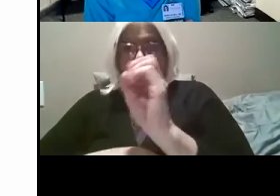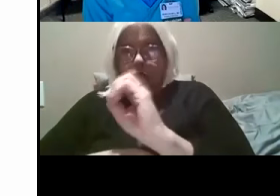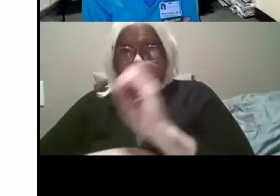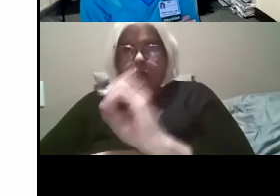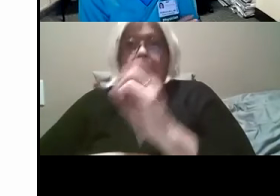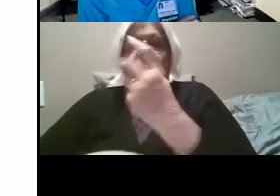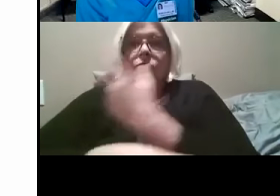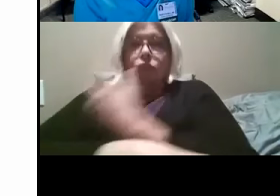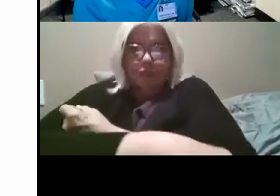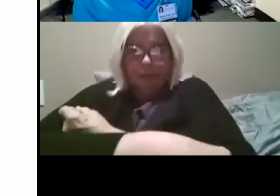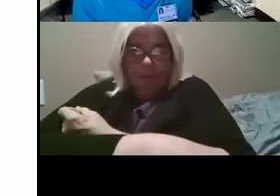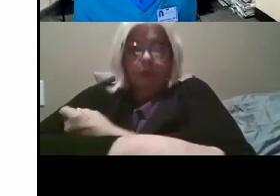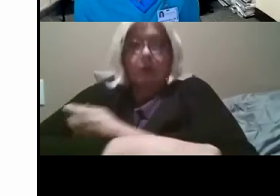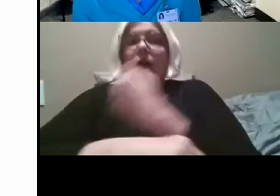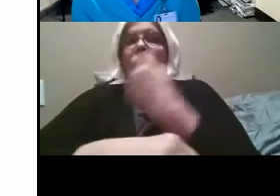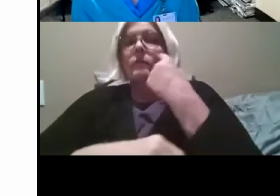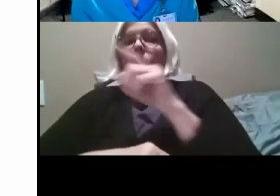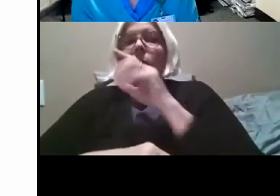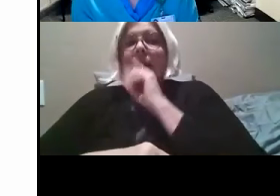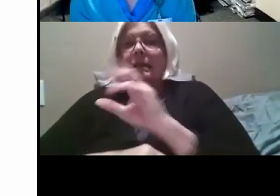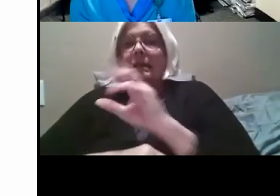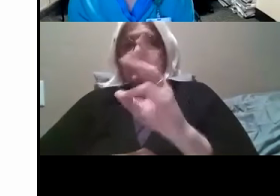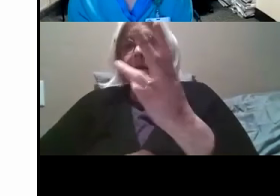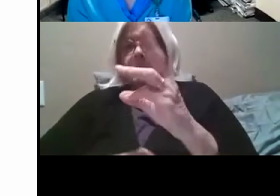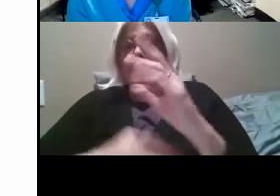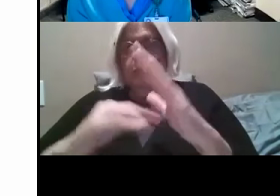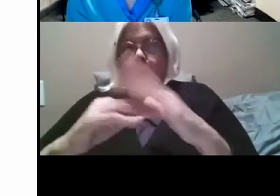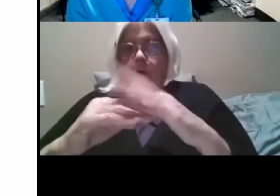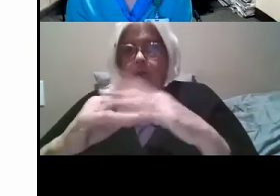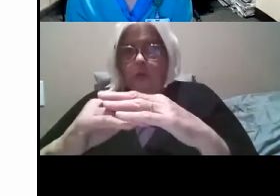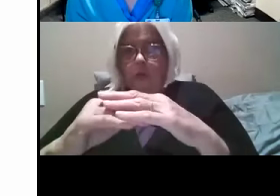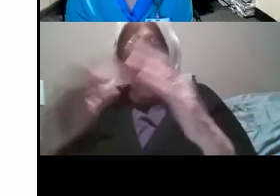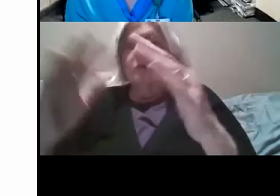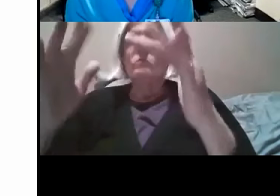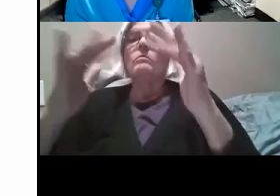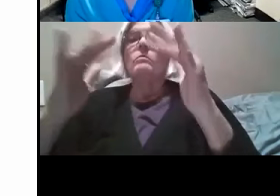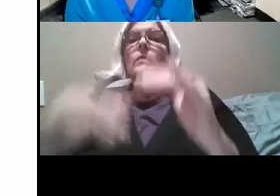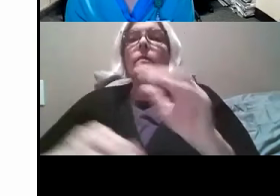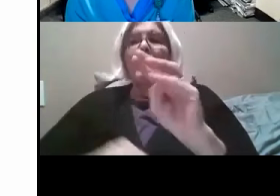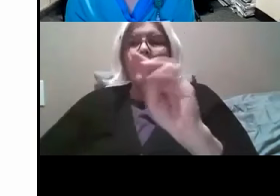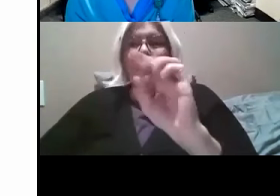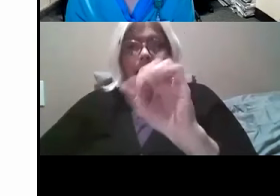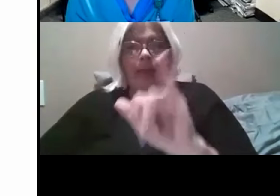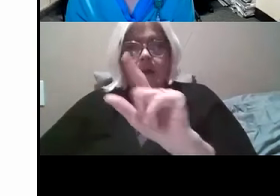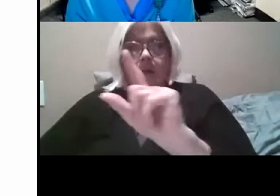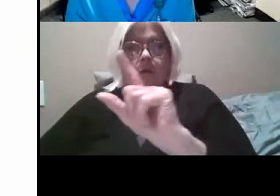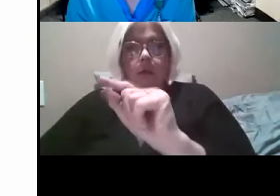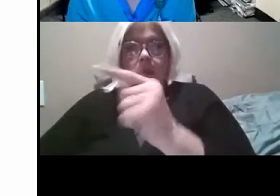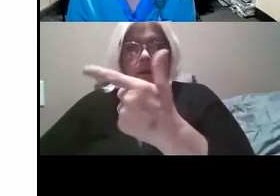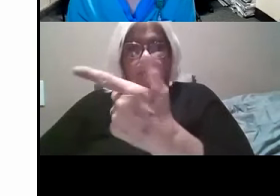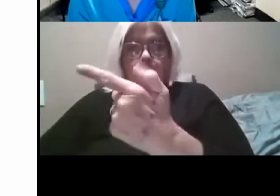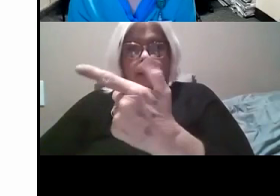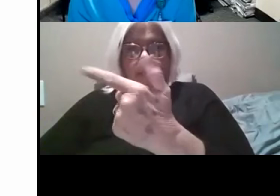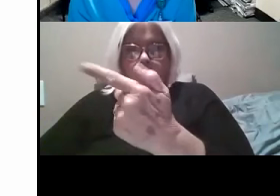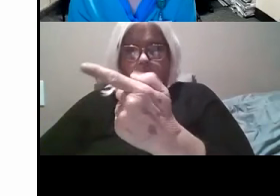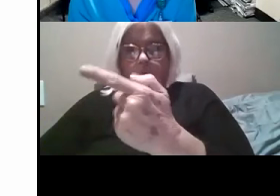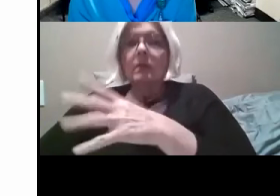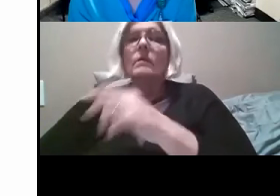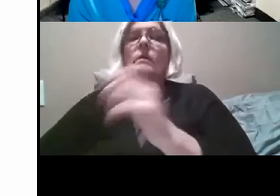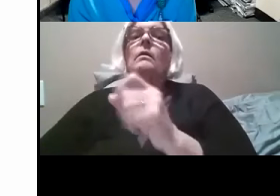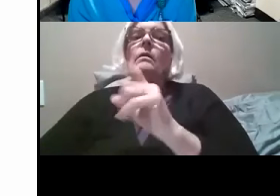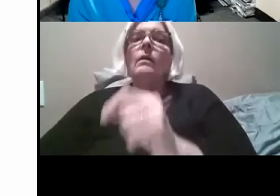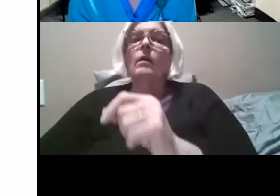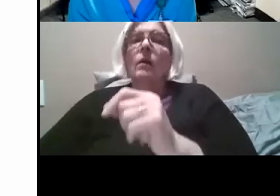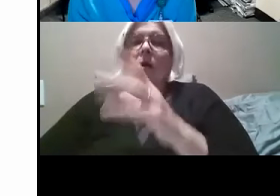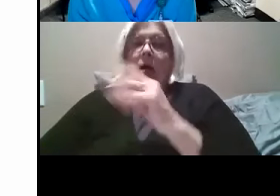we saw approval for ages 12 to 15. In August, it actually received full approval. So